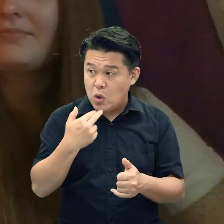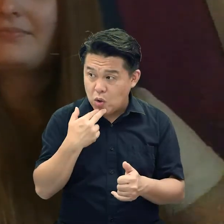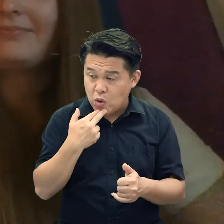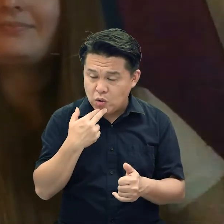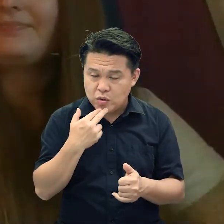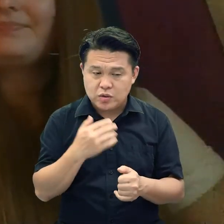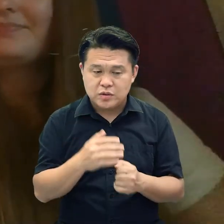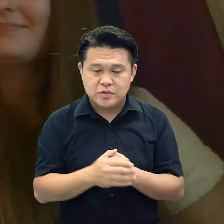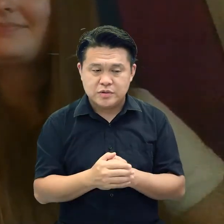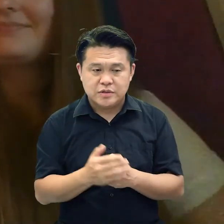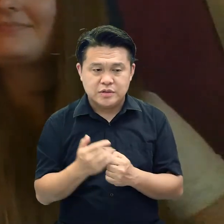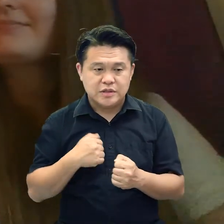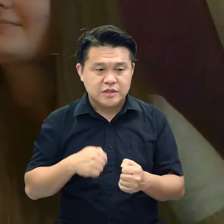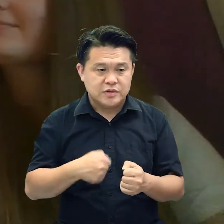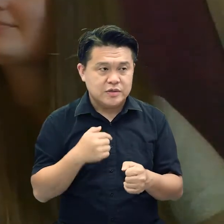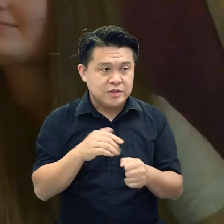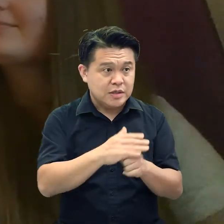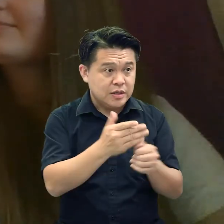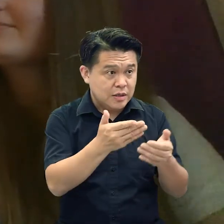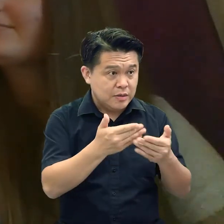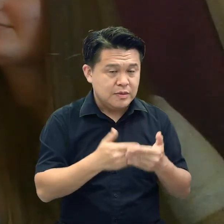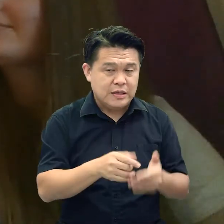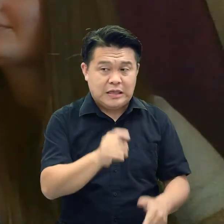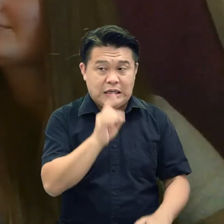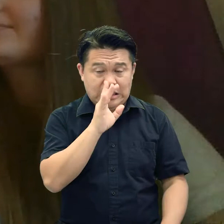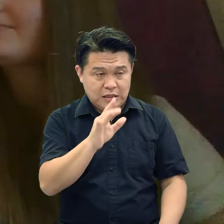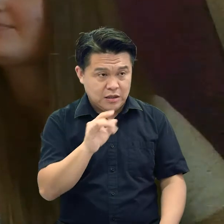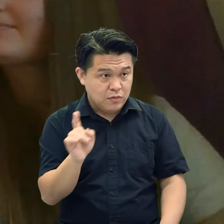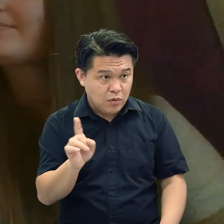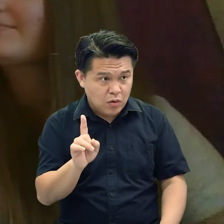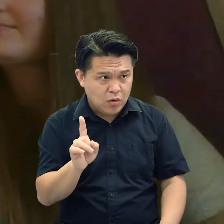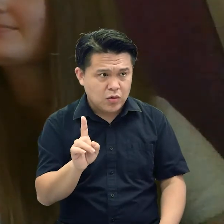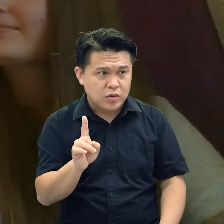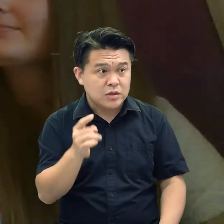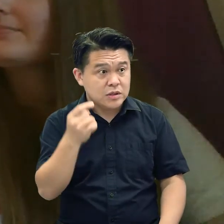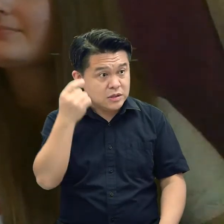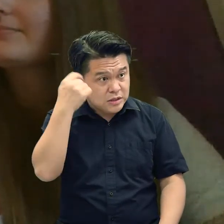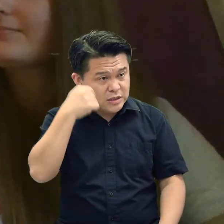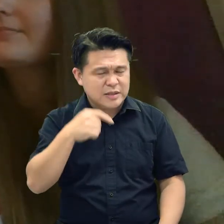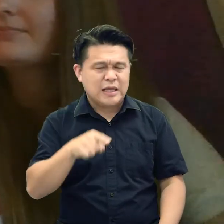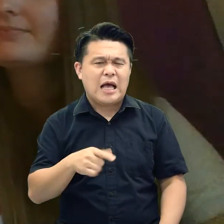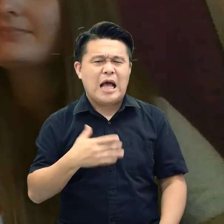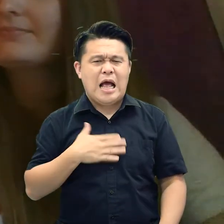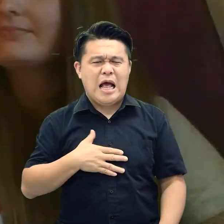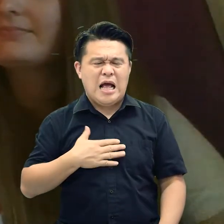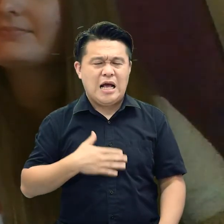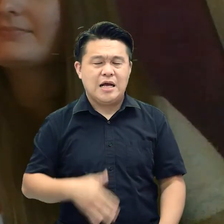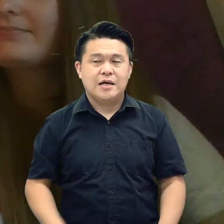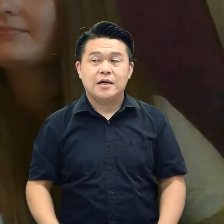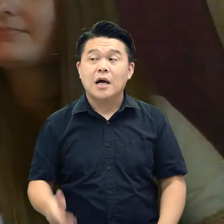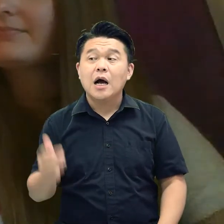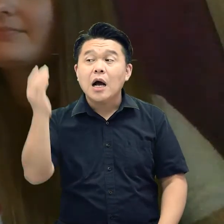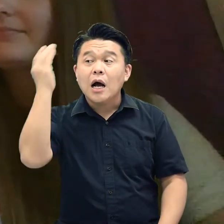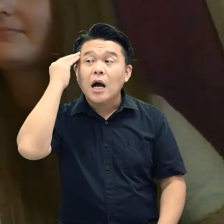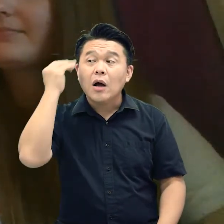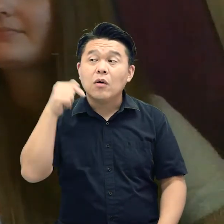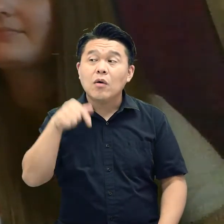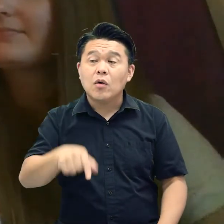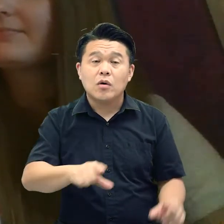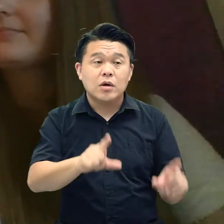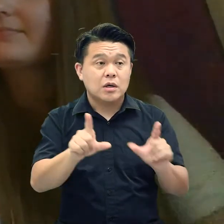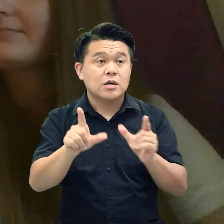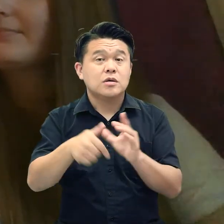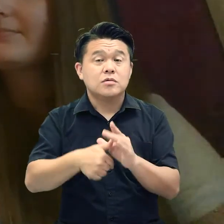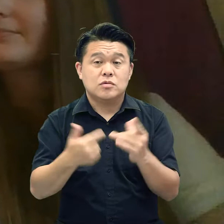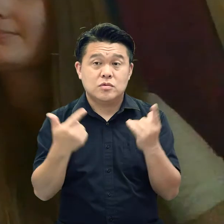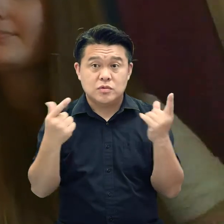being seen for who you are, or not being even loved or accepted for who you are. And that also happened when